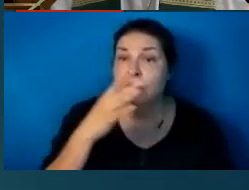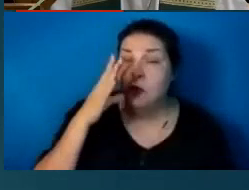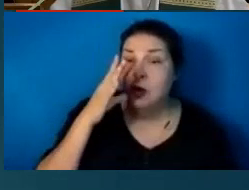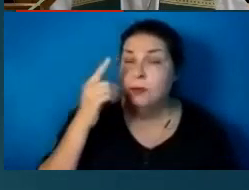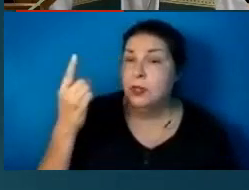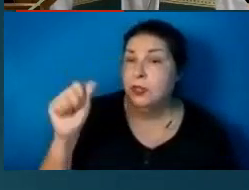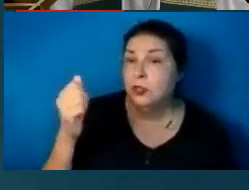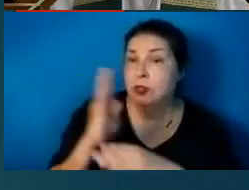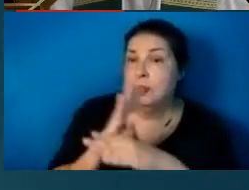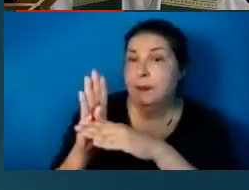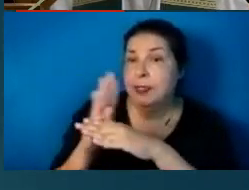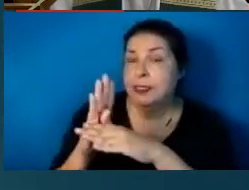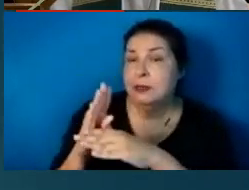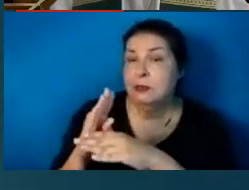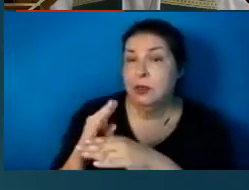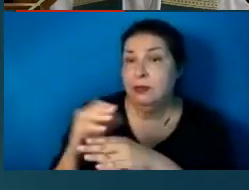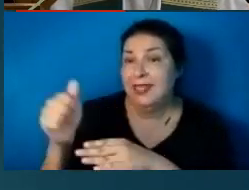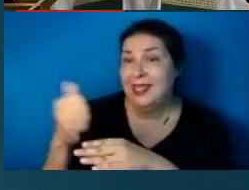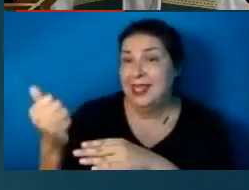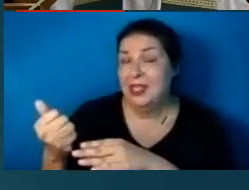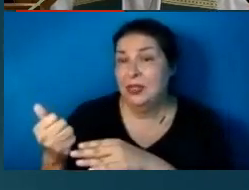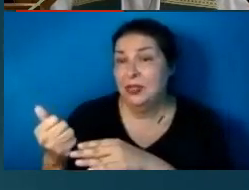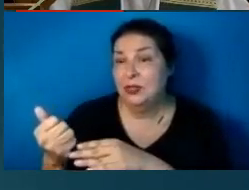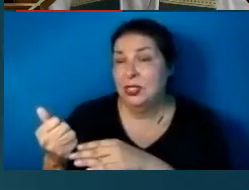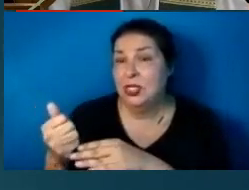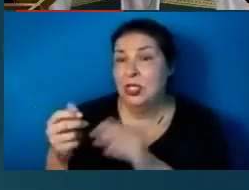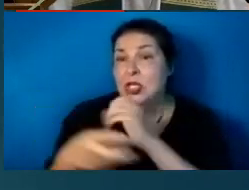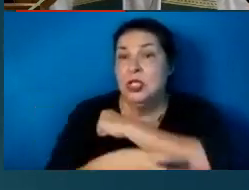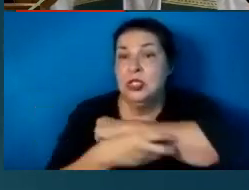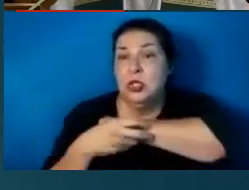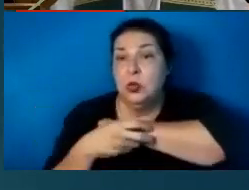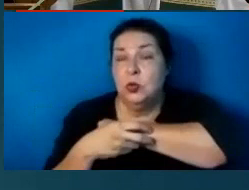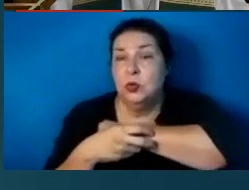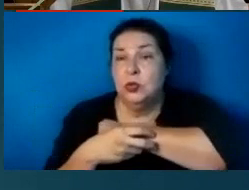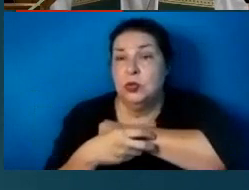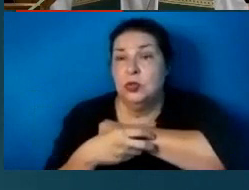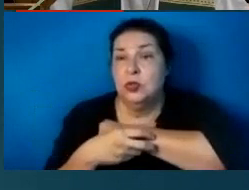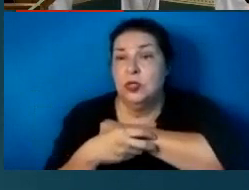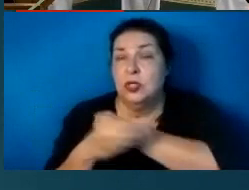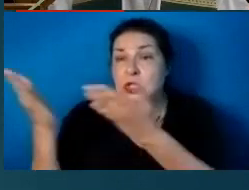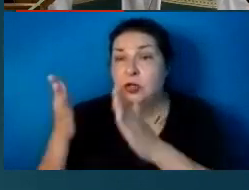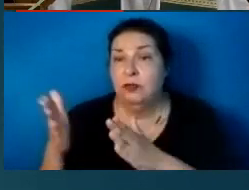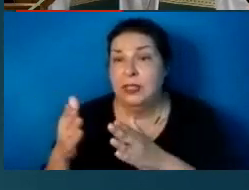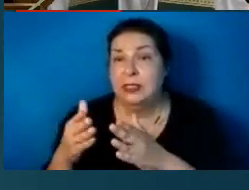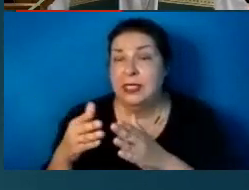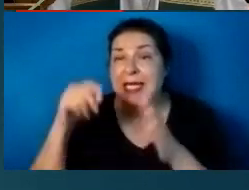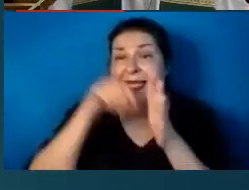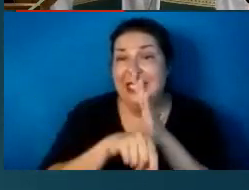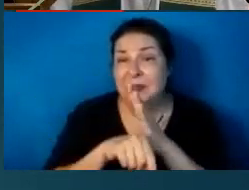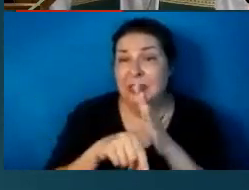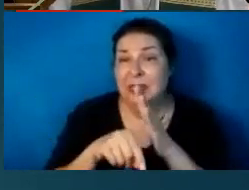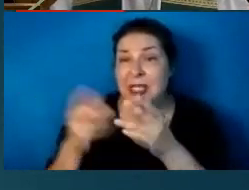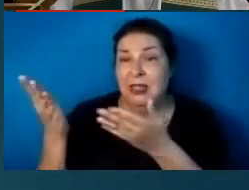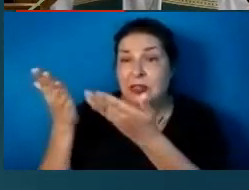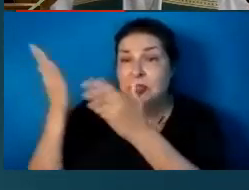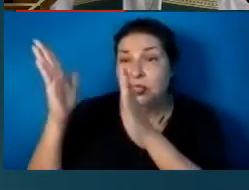his business, while the rest seized his servants, treated them shamefully, and killed them. The king was angry and